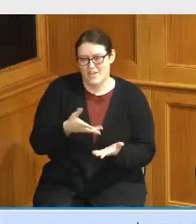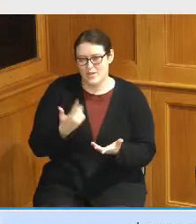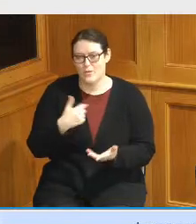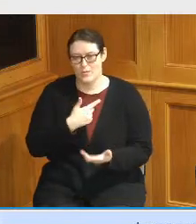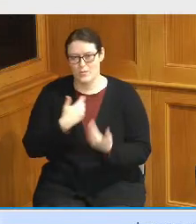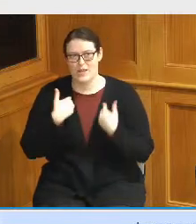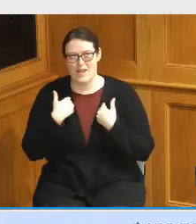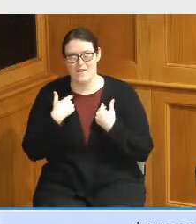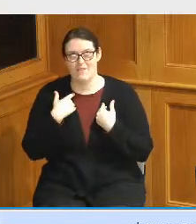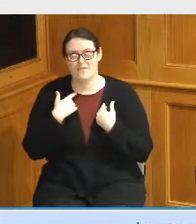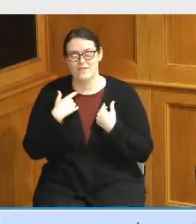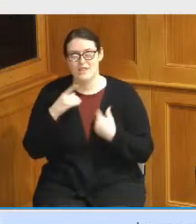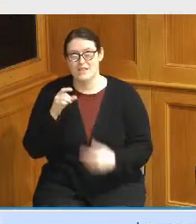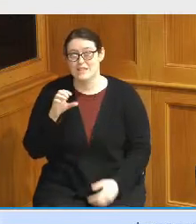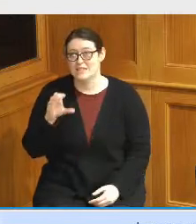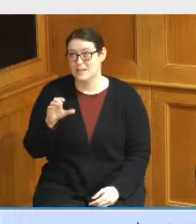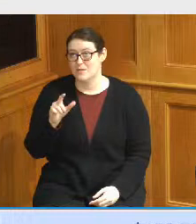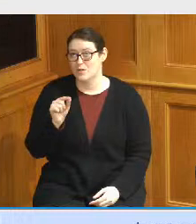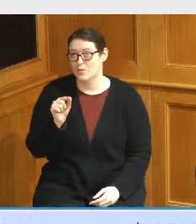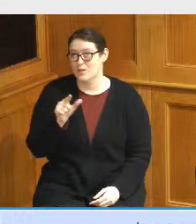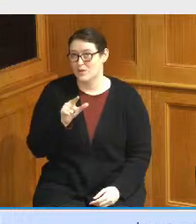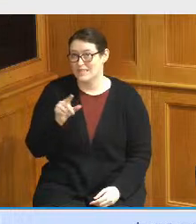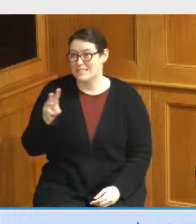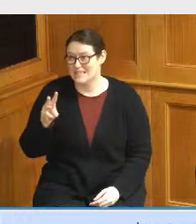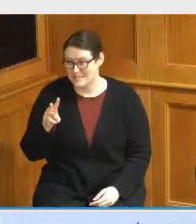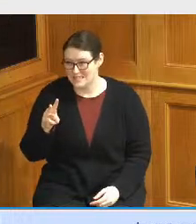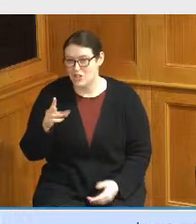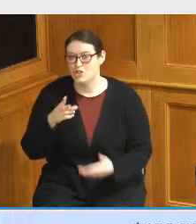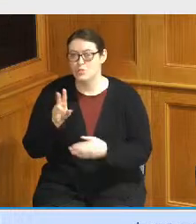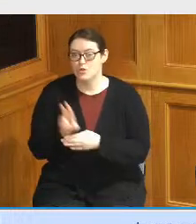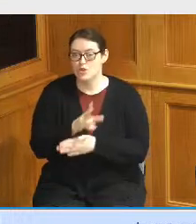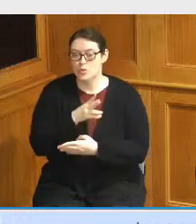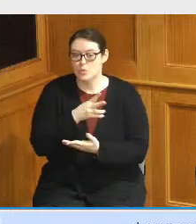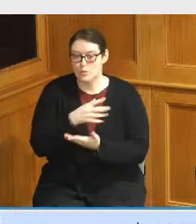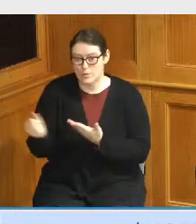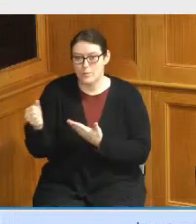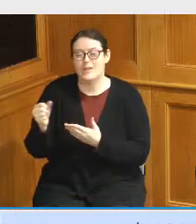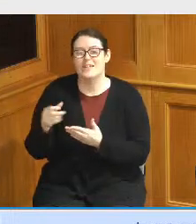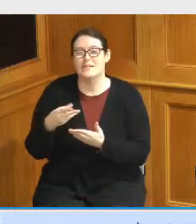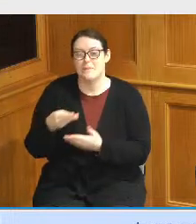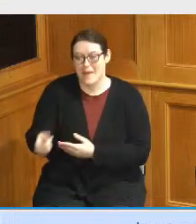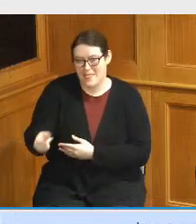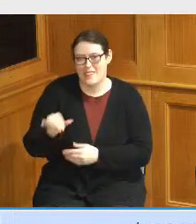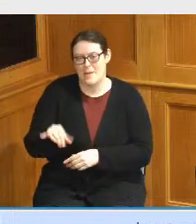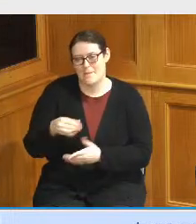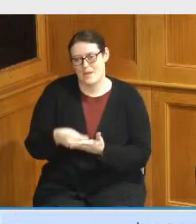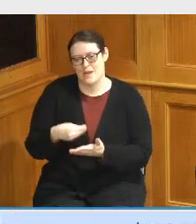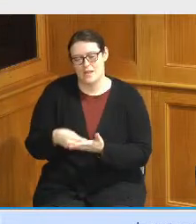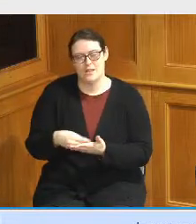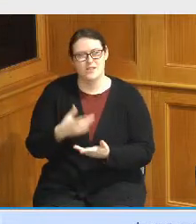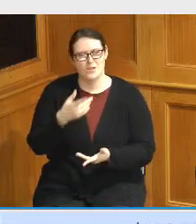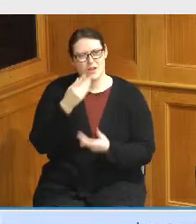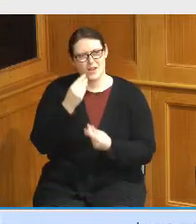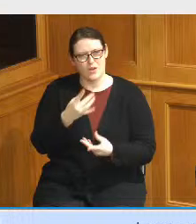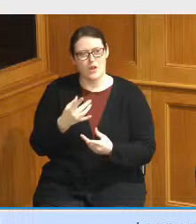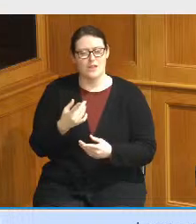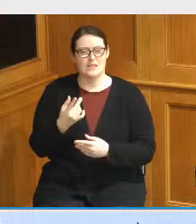have until December of 2026 to spend all of our ARPA dollars. And just as an update, this is as